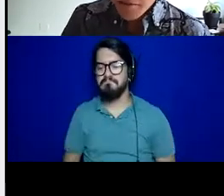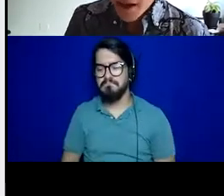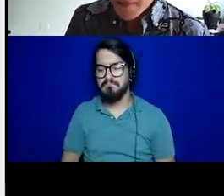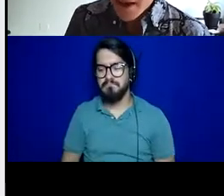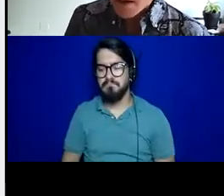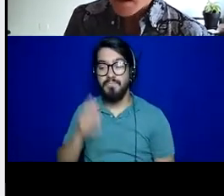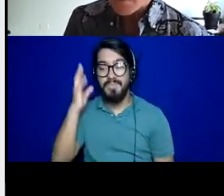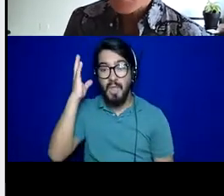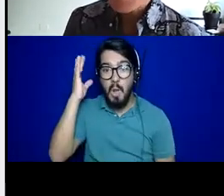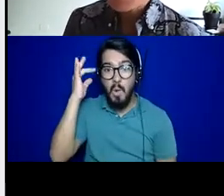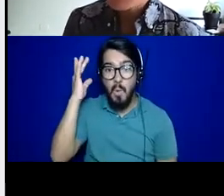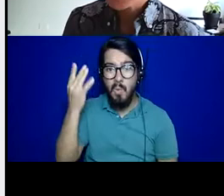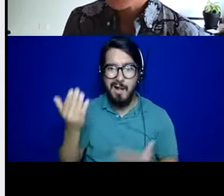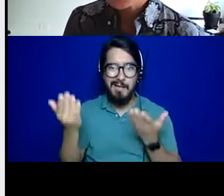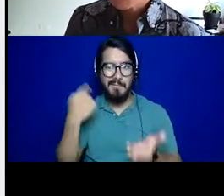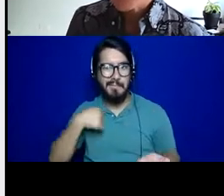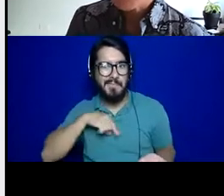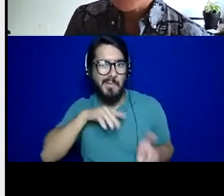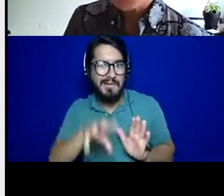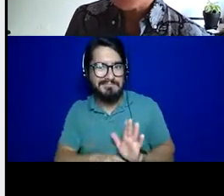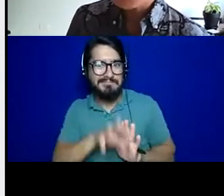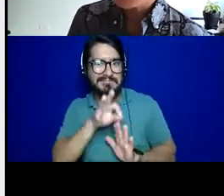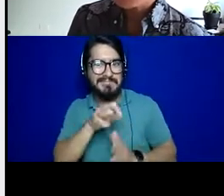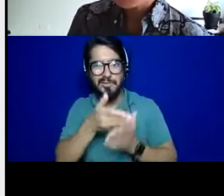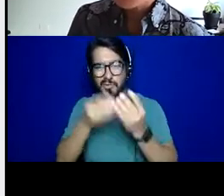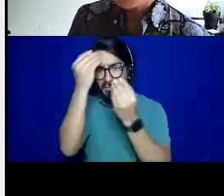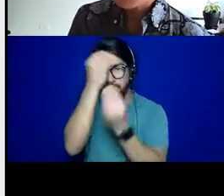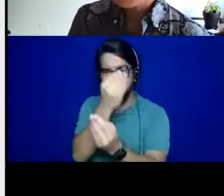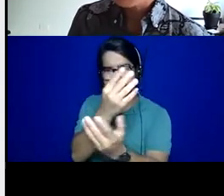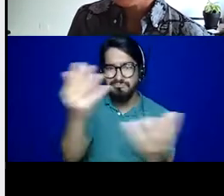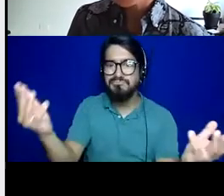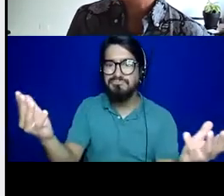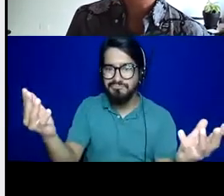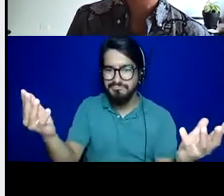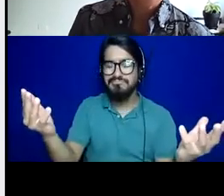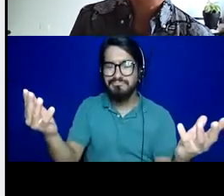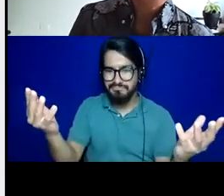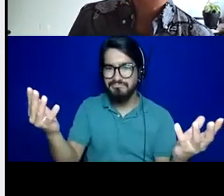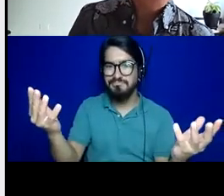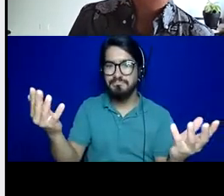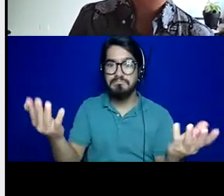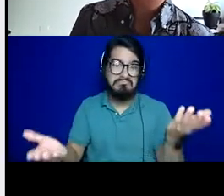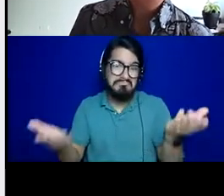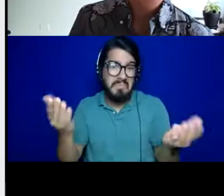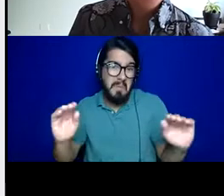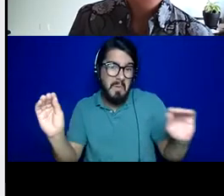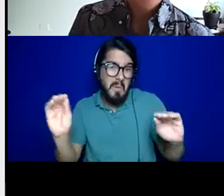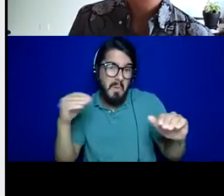Because we might find that some of this information actually nobody would try to get